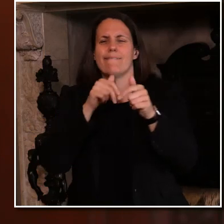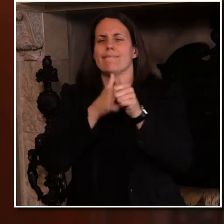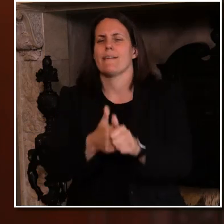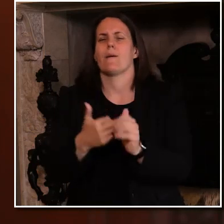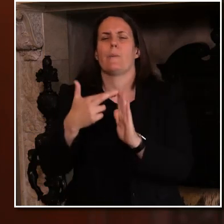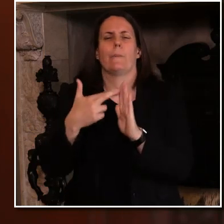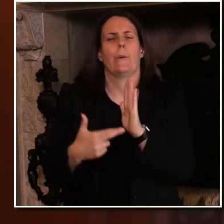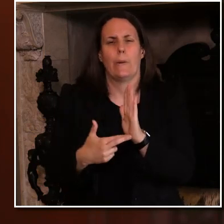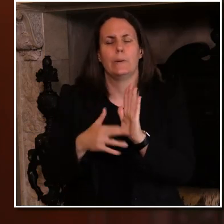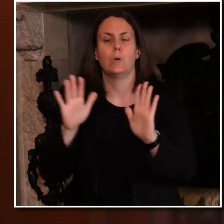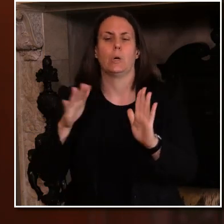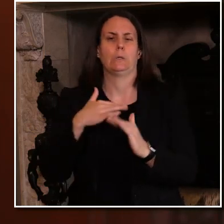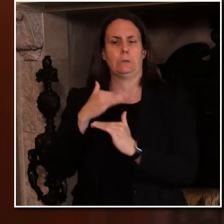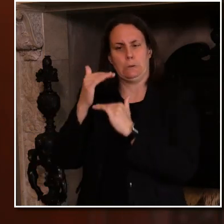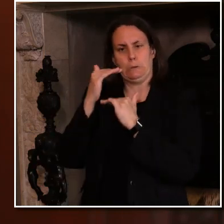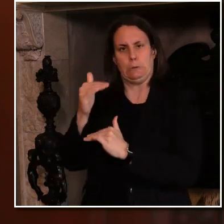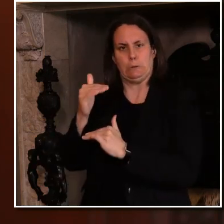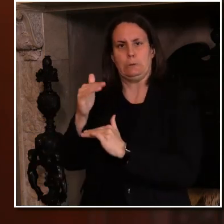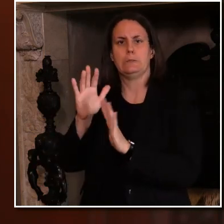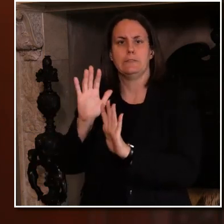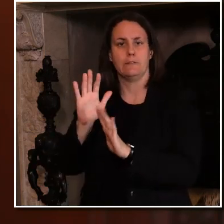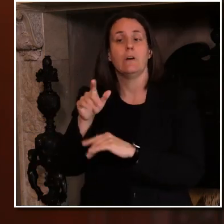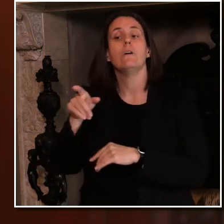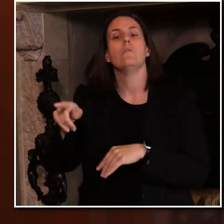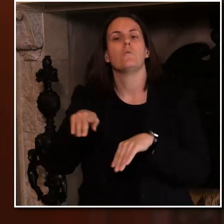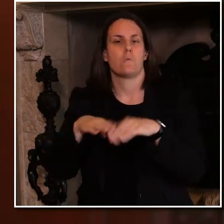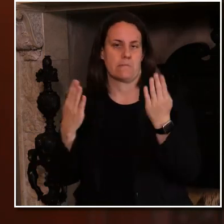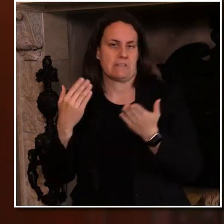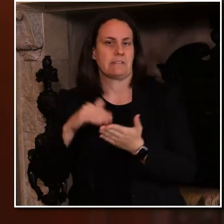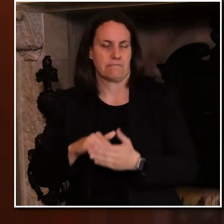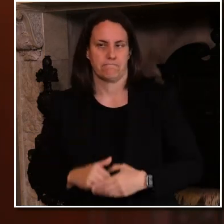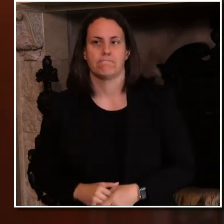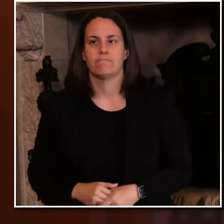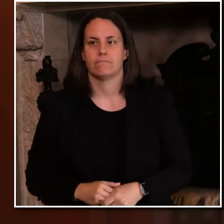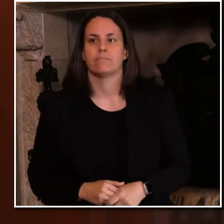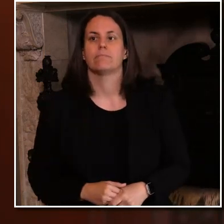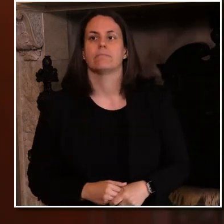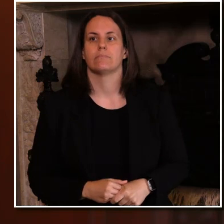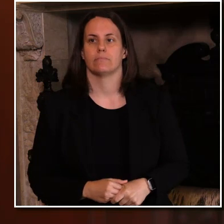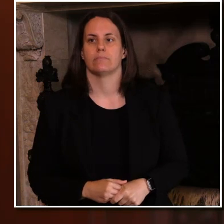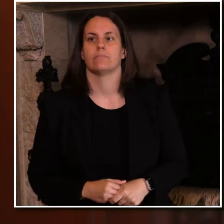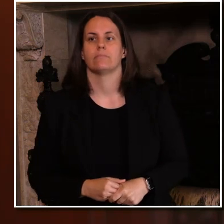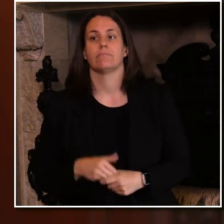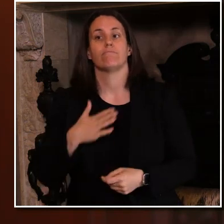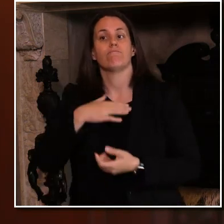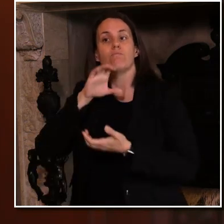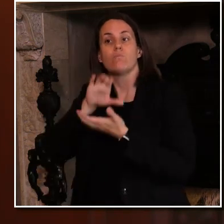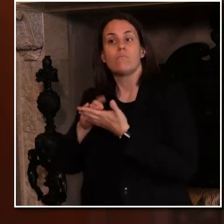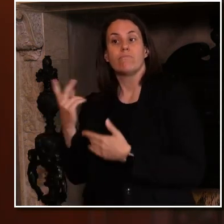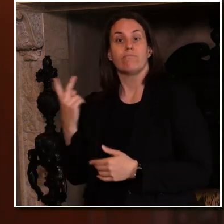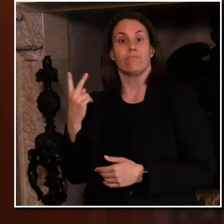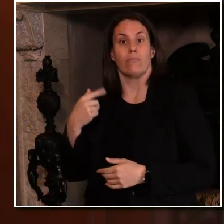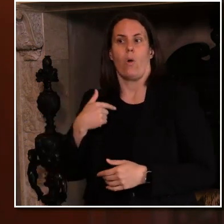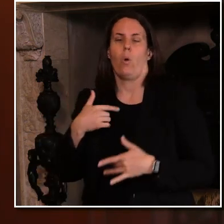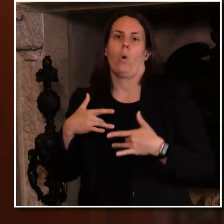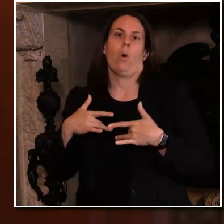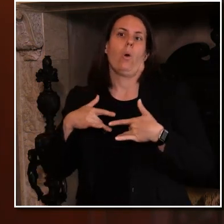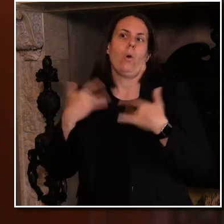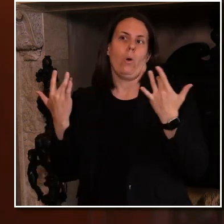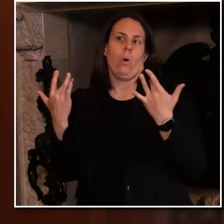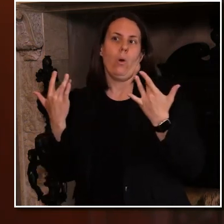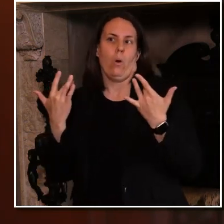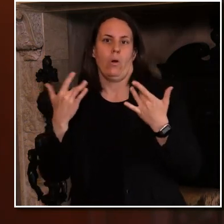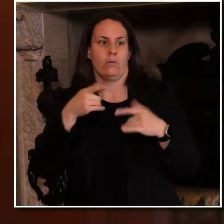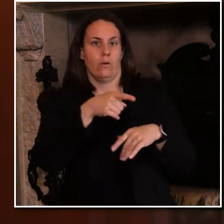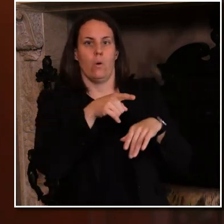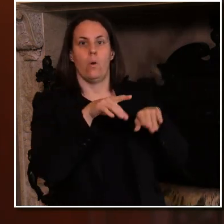Lady and I are both very happy about this announcement. The decision to close some of our parks was a tough one for me personally, but it was the